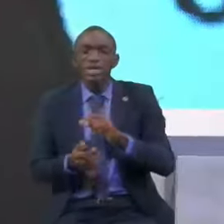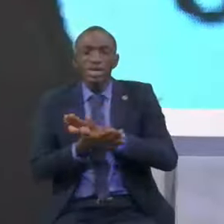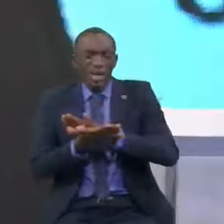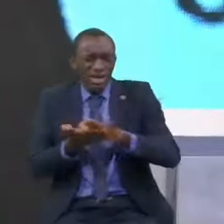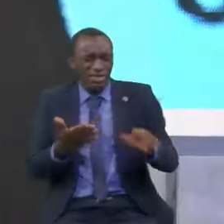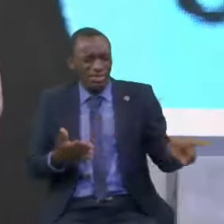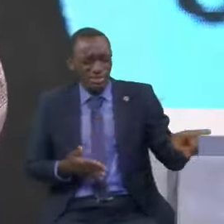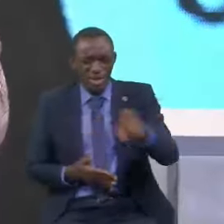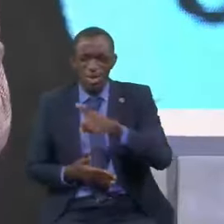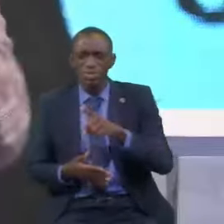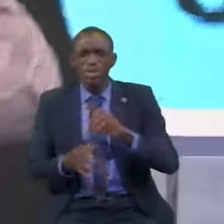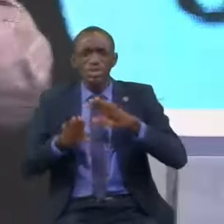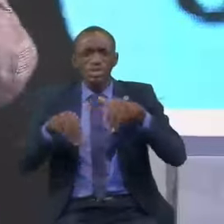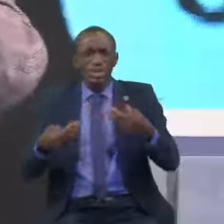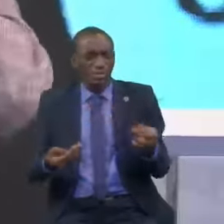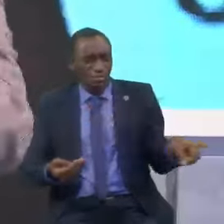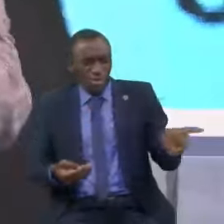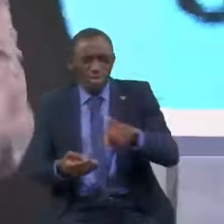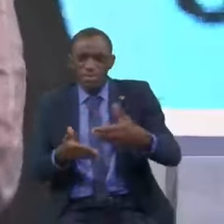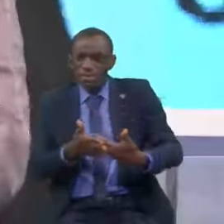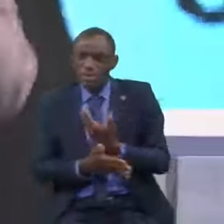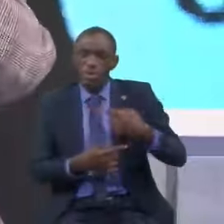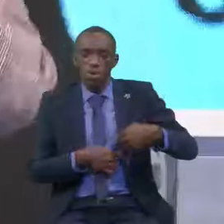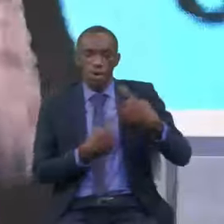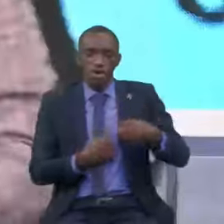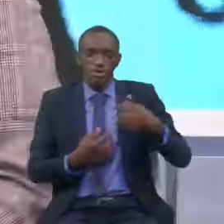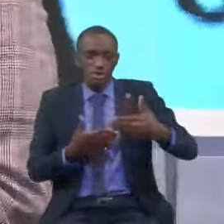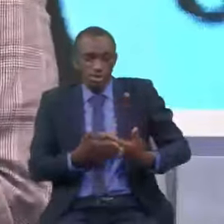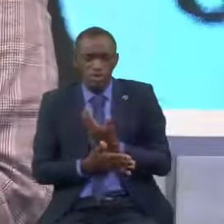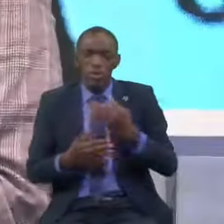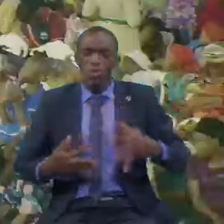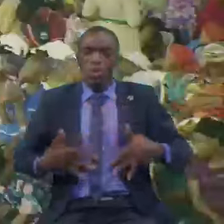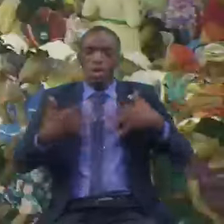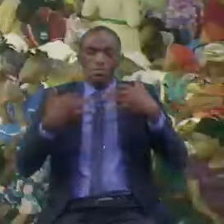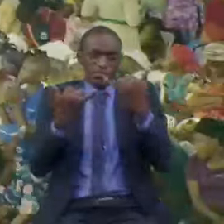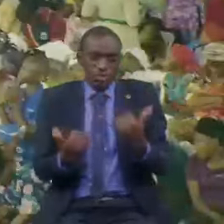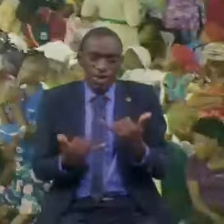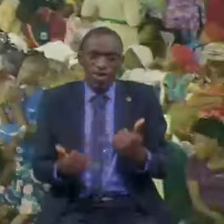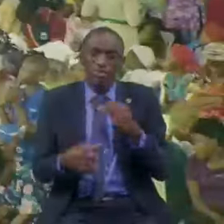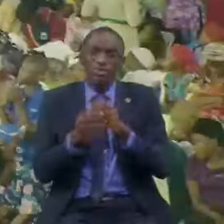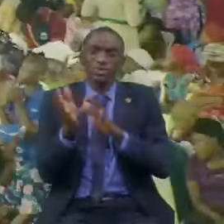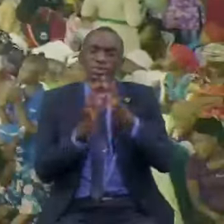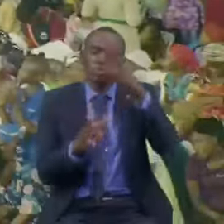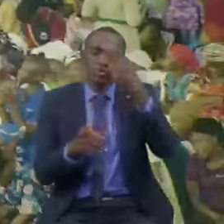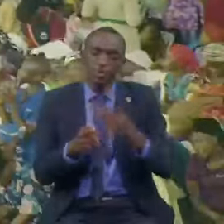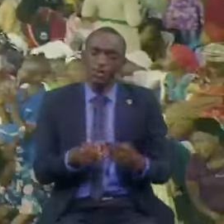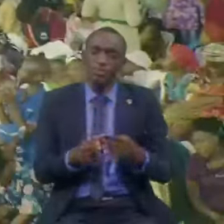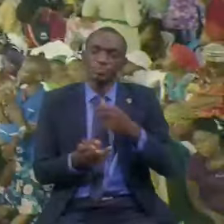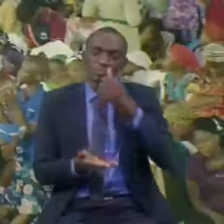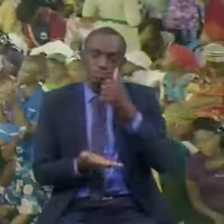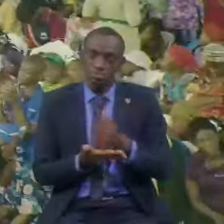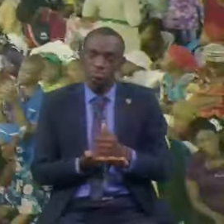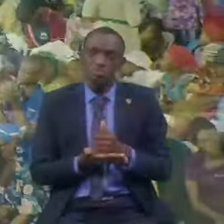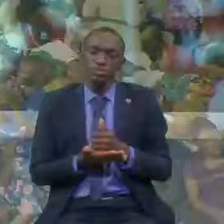new heart, a new life, now in Jesus' name. Thank you,